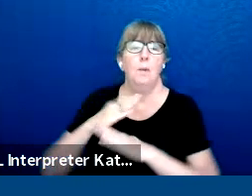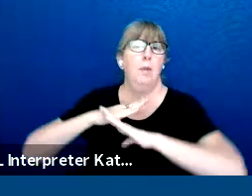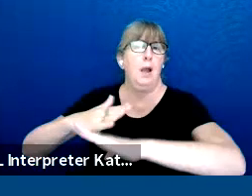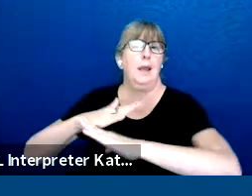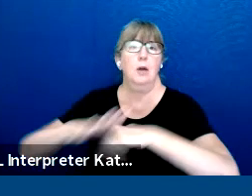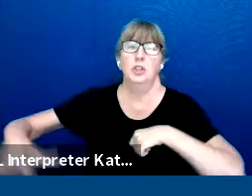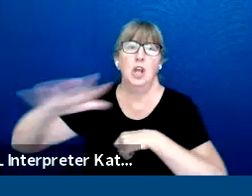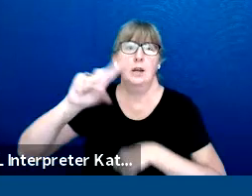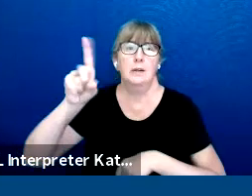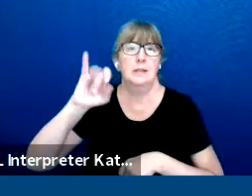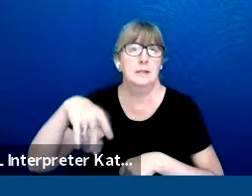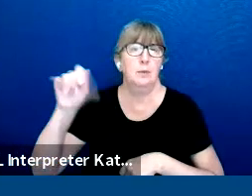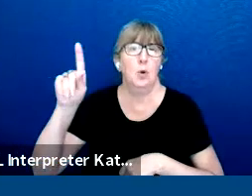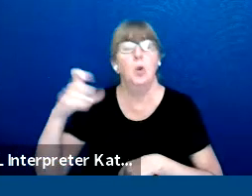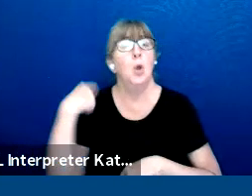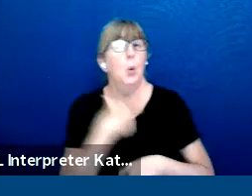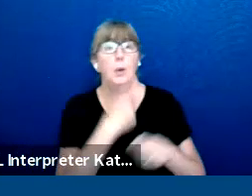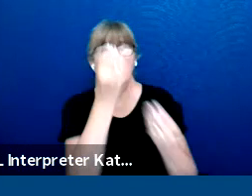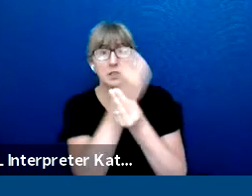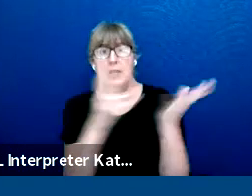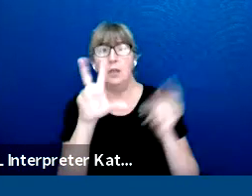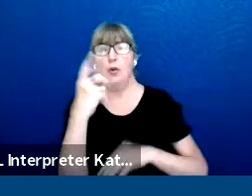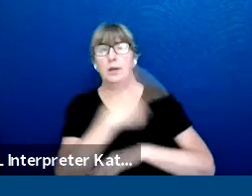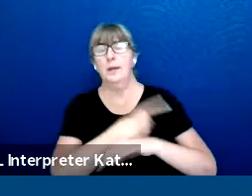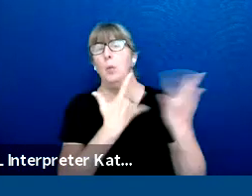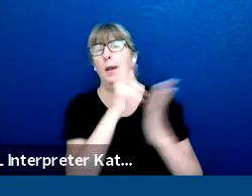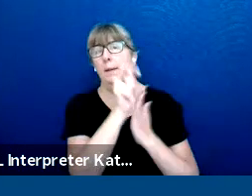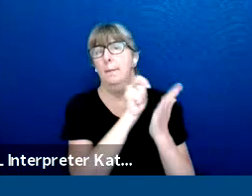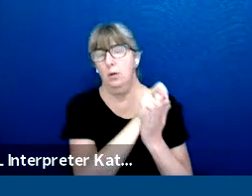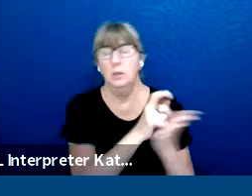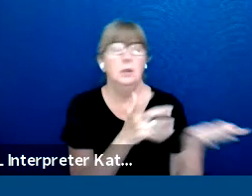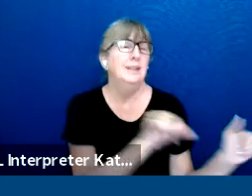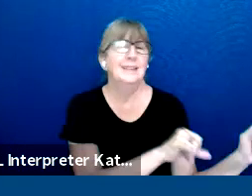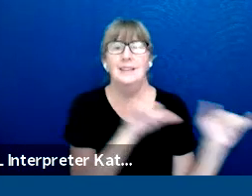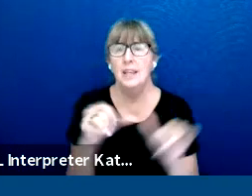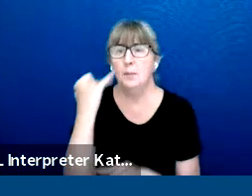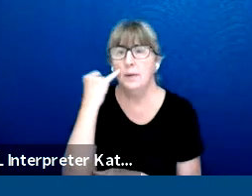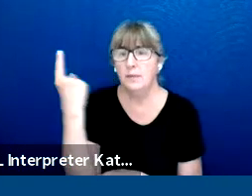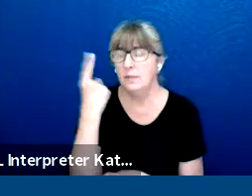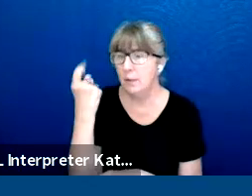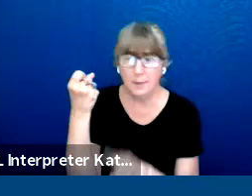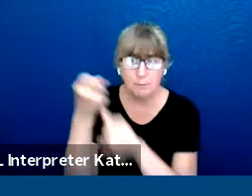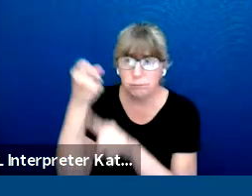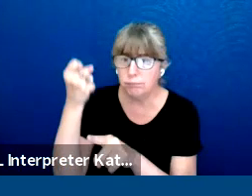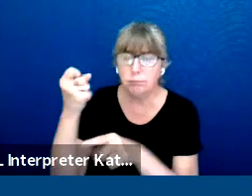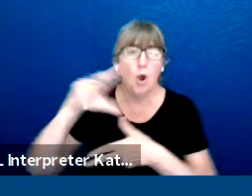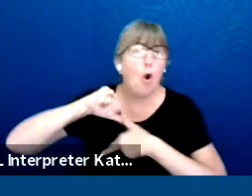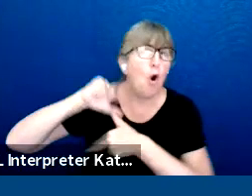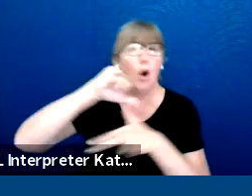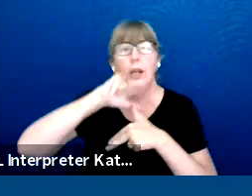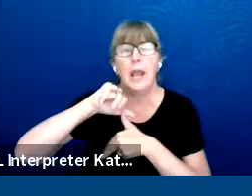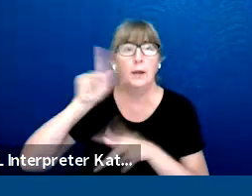We just say there's a 30-day waiting period. And that's kind of goes the same way if something's coming down with a hurricane and people all of a sudden want to get